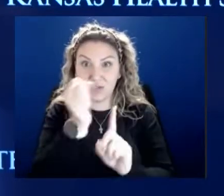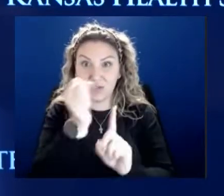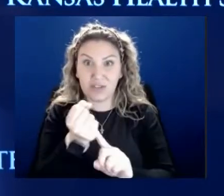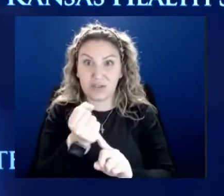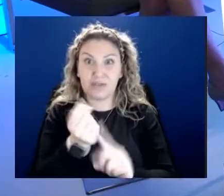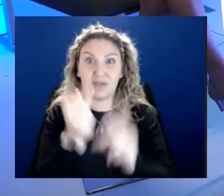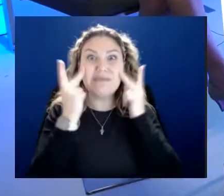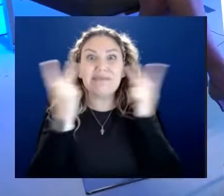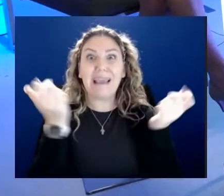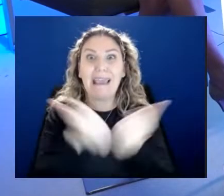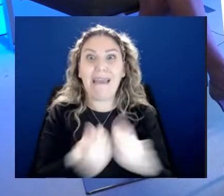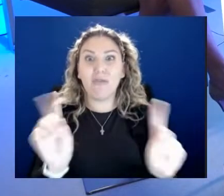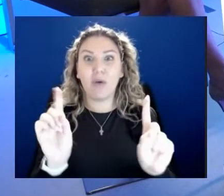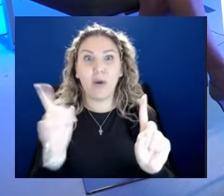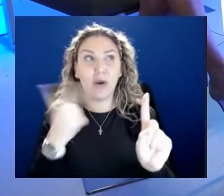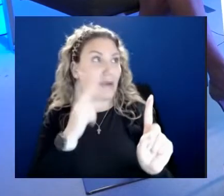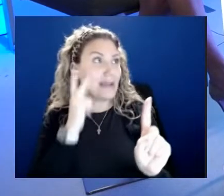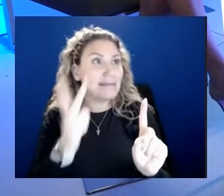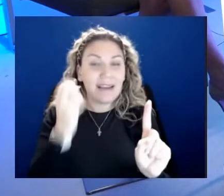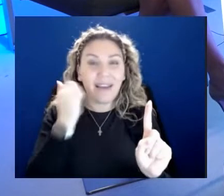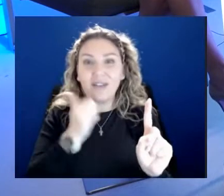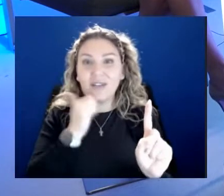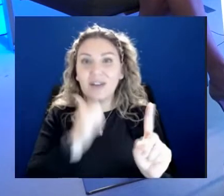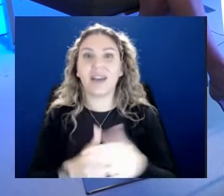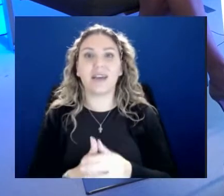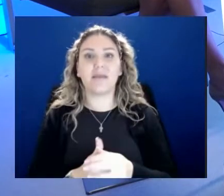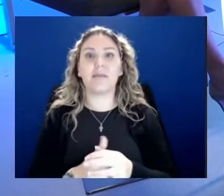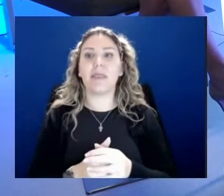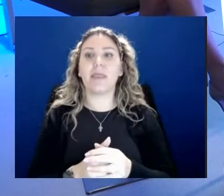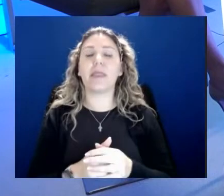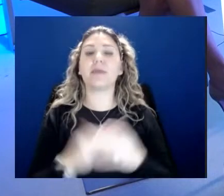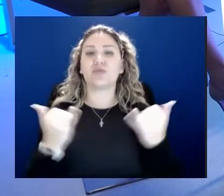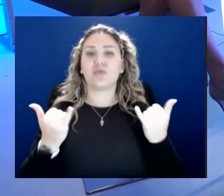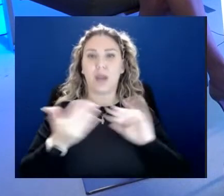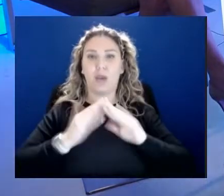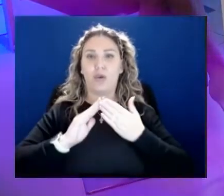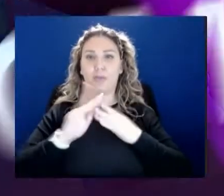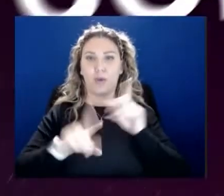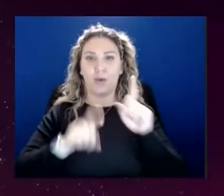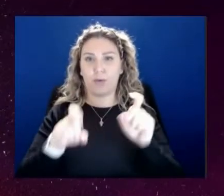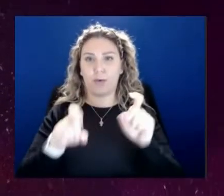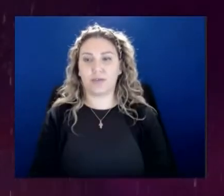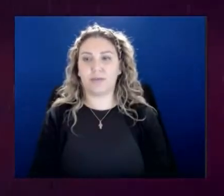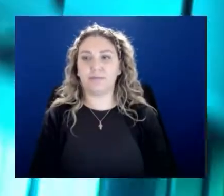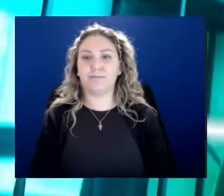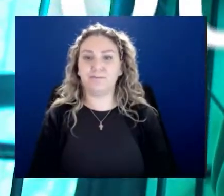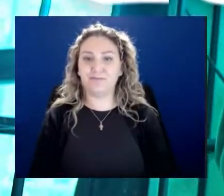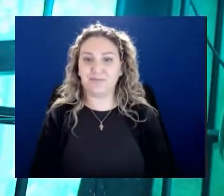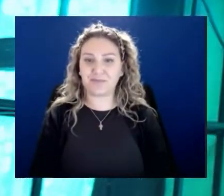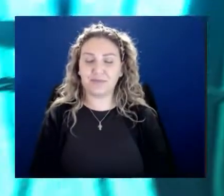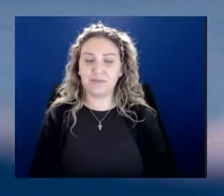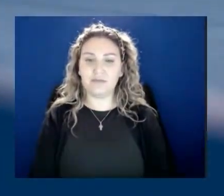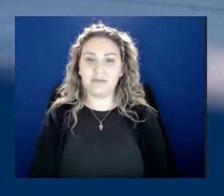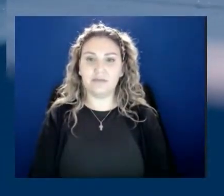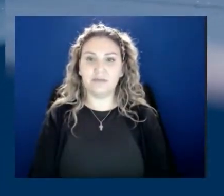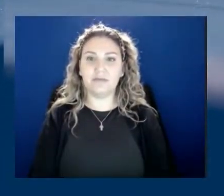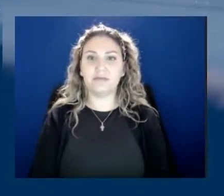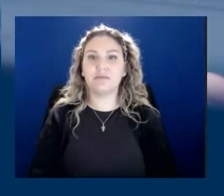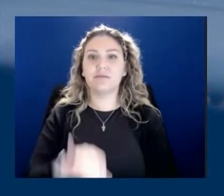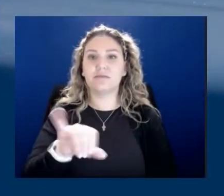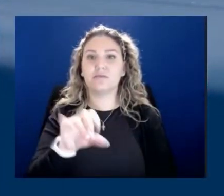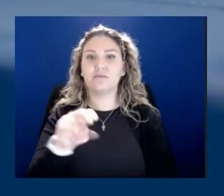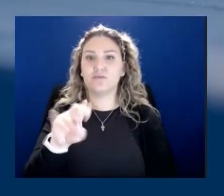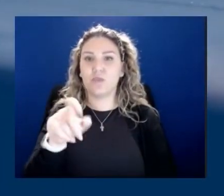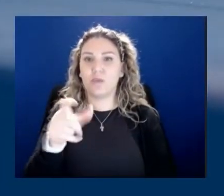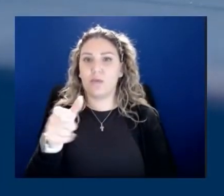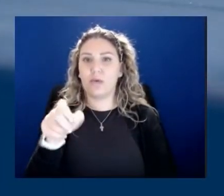Yeah, we see it every day. I want to get to some community questions, if we can here. Joellen says, I find that